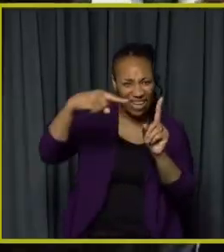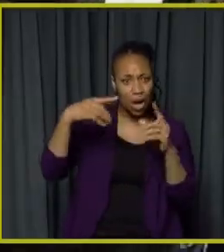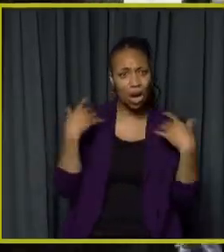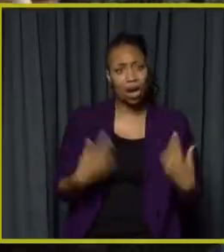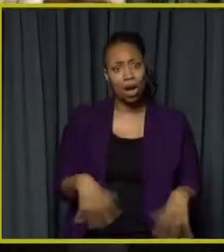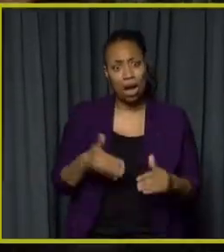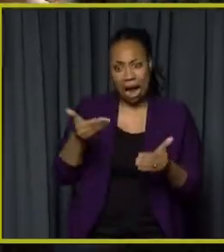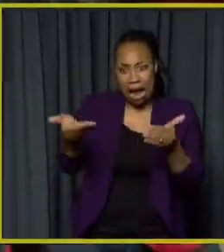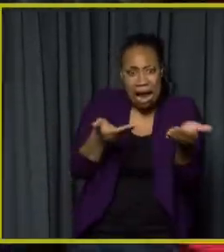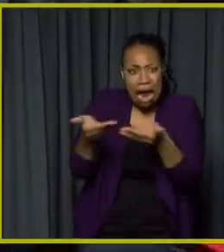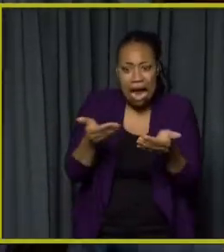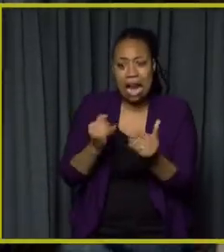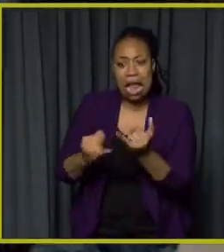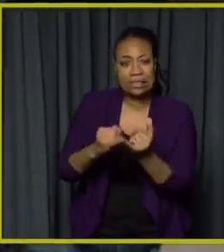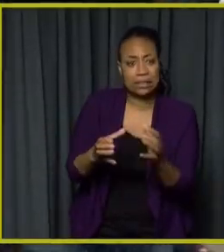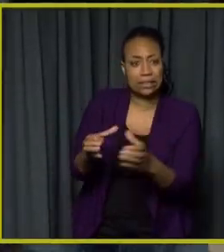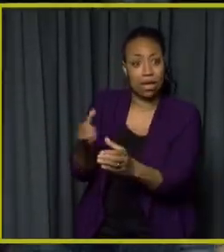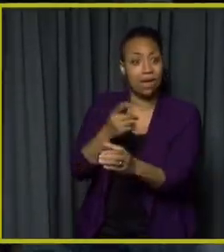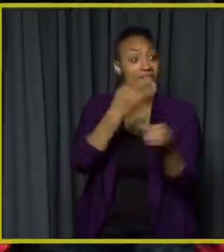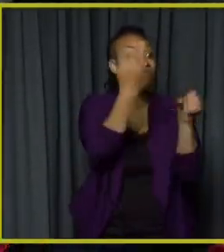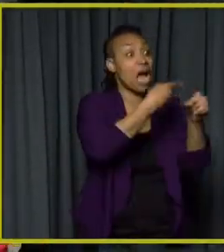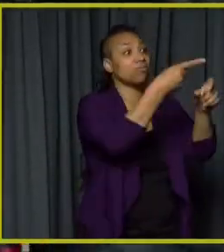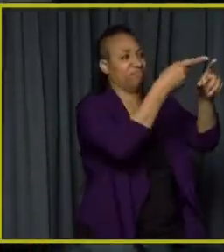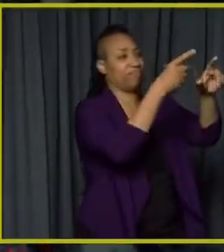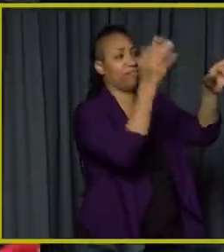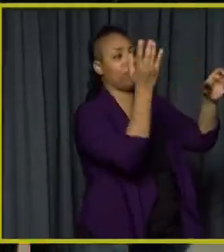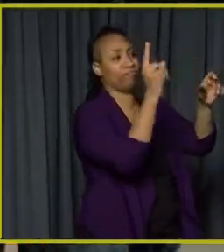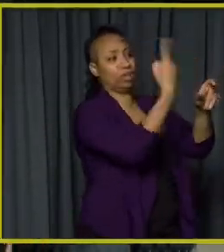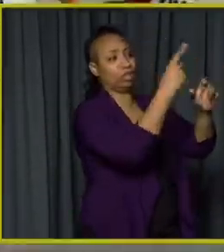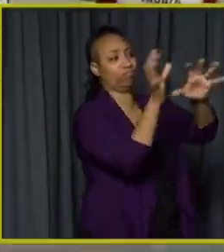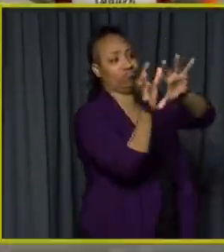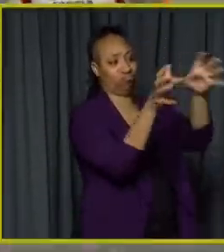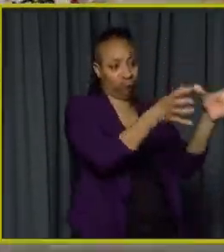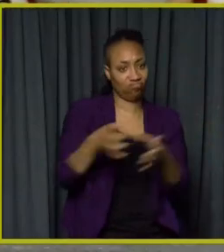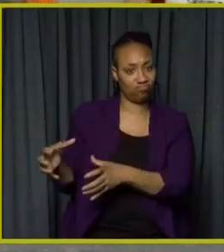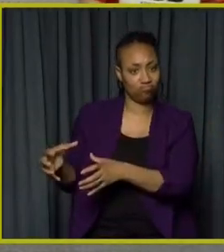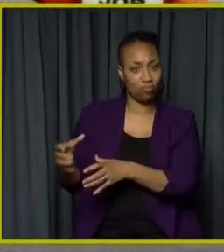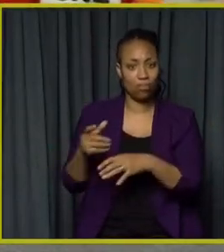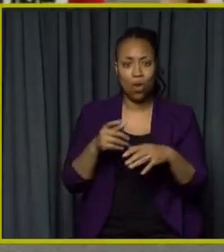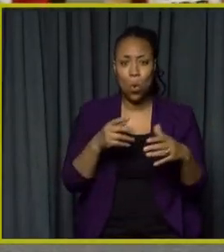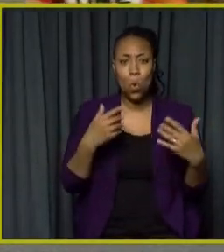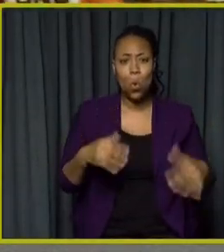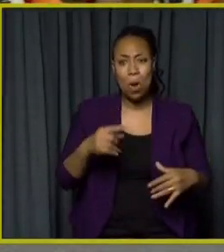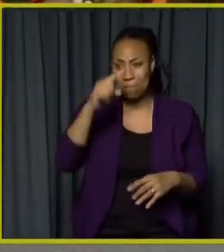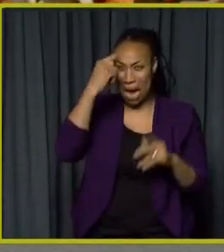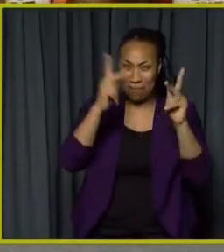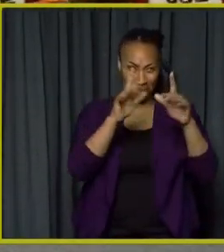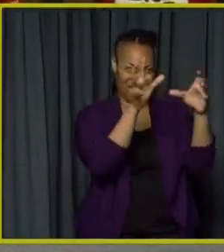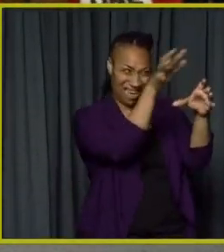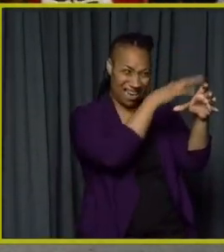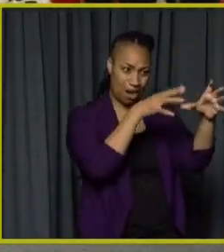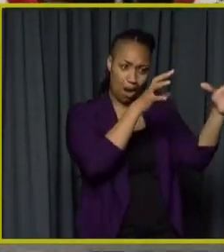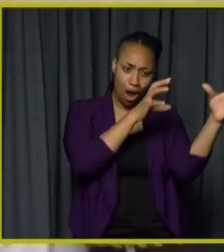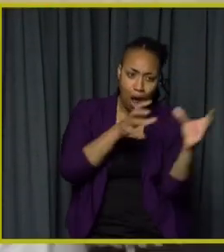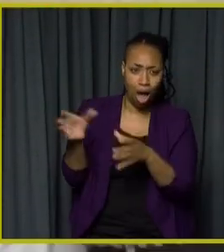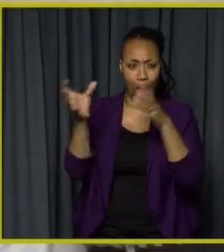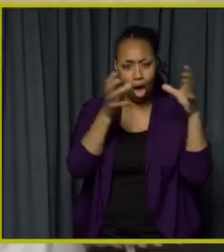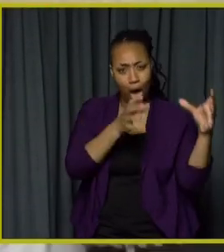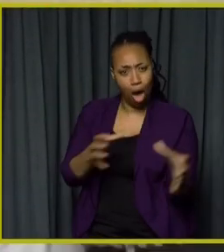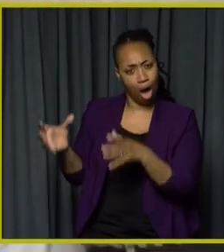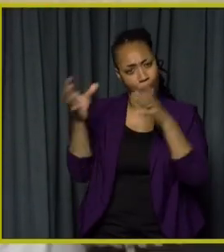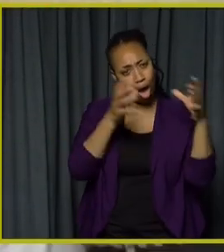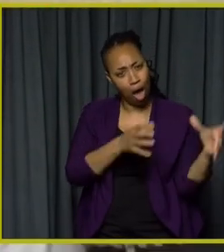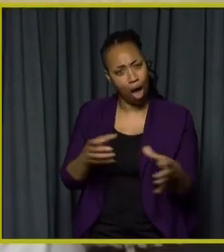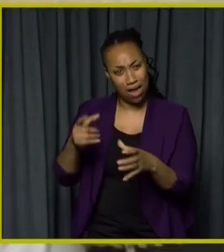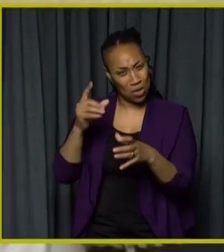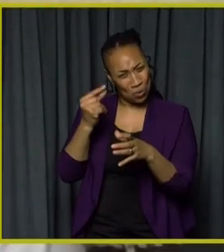building my union is a racial justice project. All Black people, all working people do better when we are in unions. There's a system